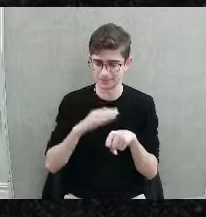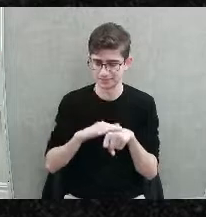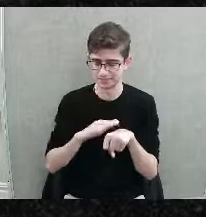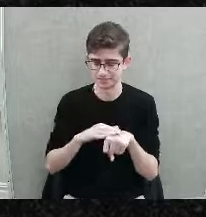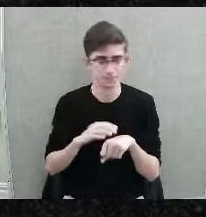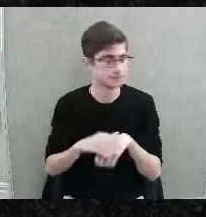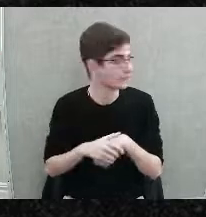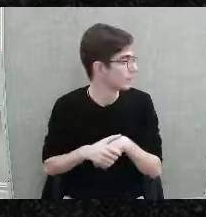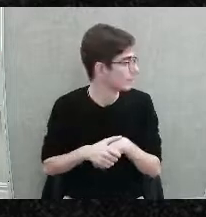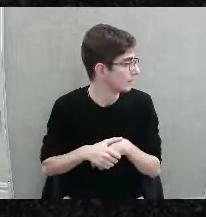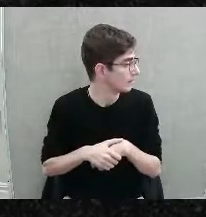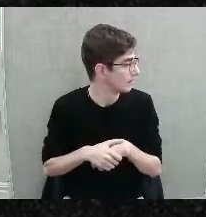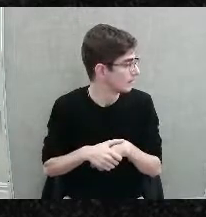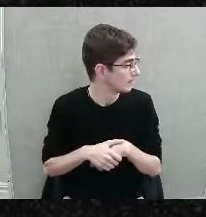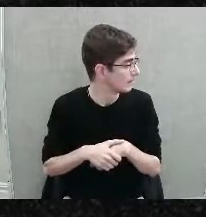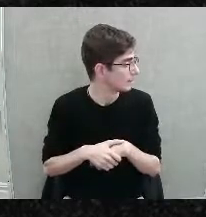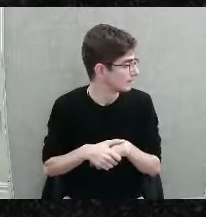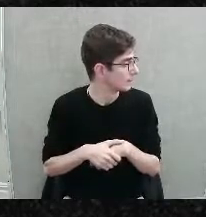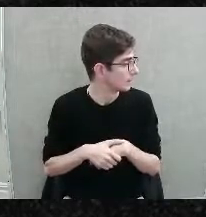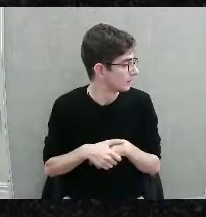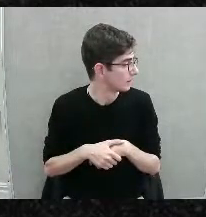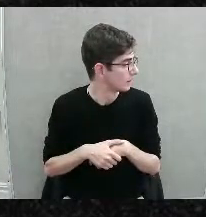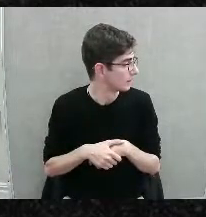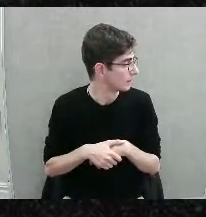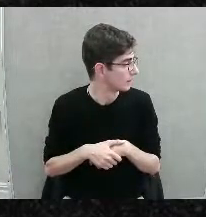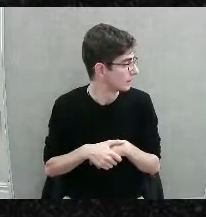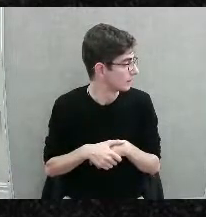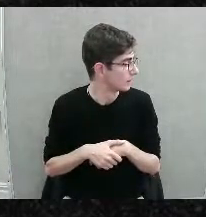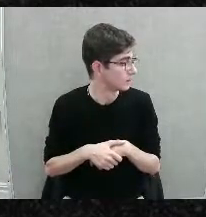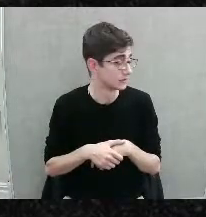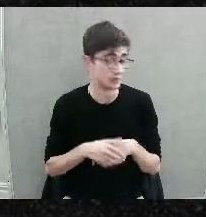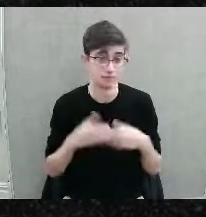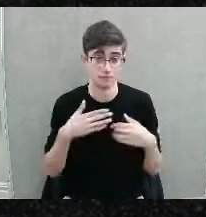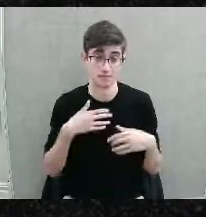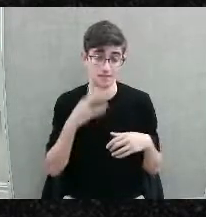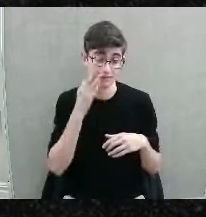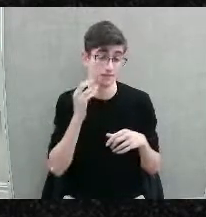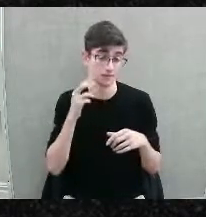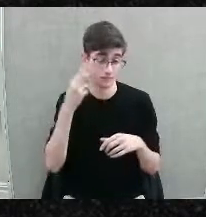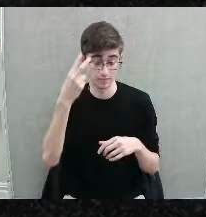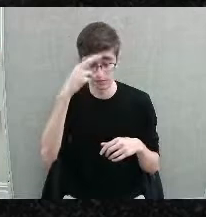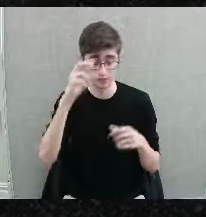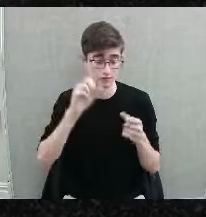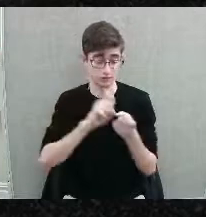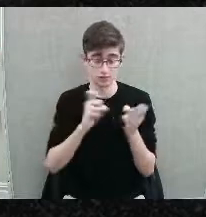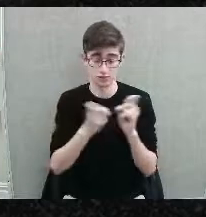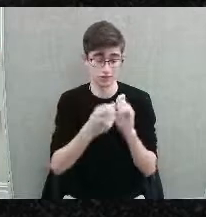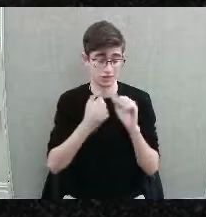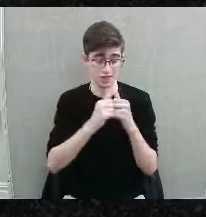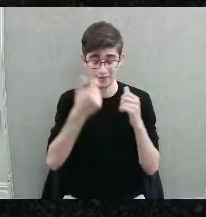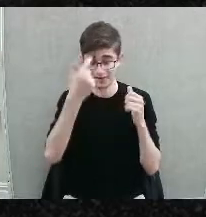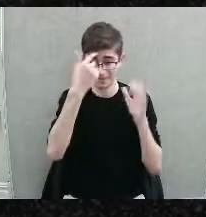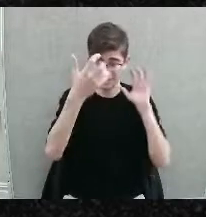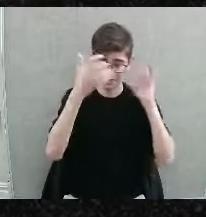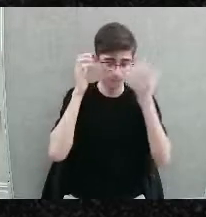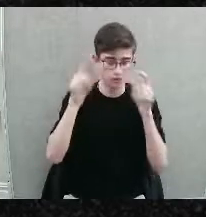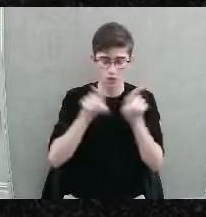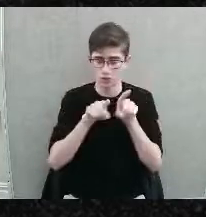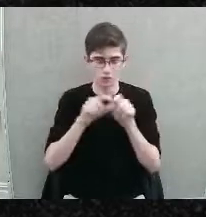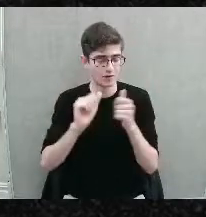have actually changed not only the way I think, but the way I feel about research and academic work